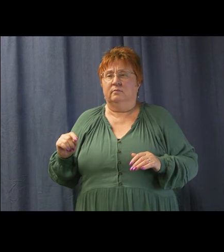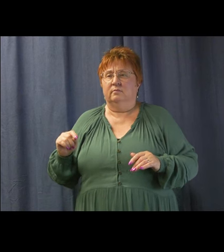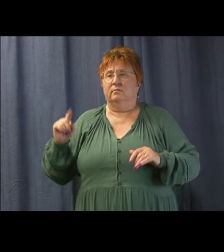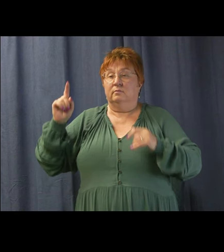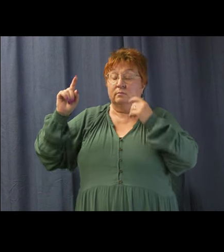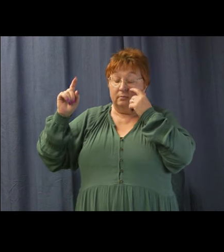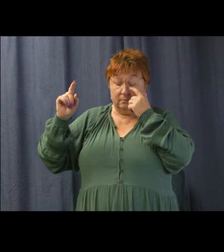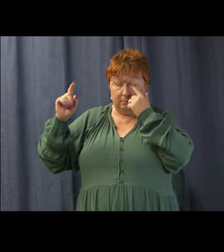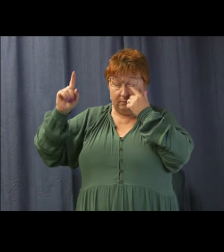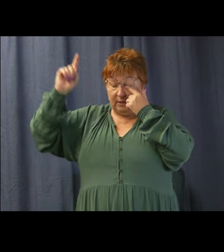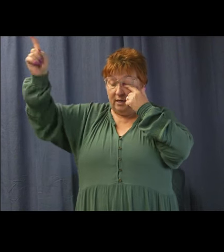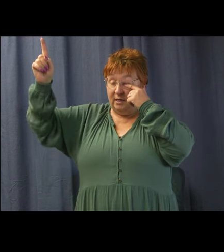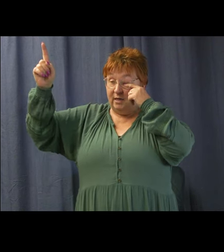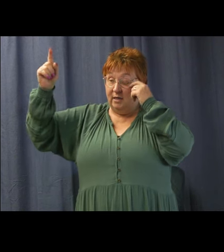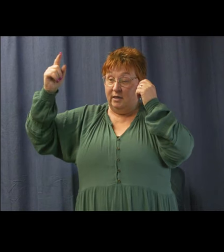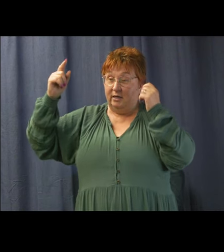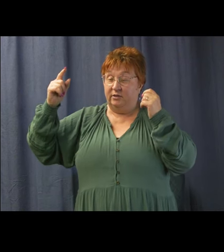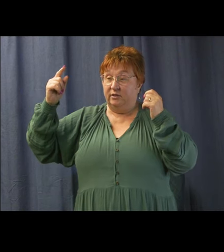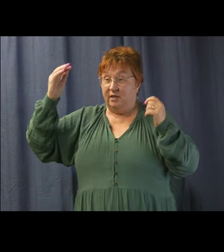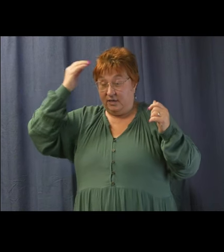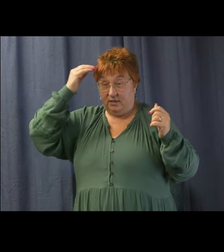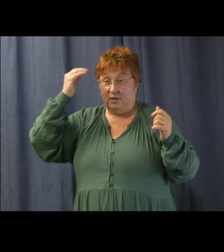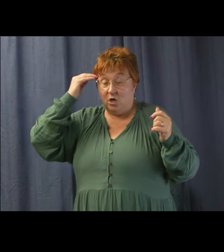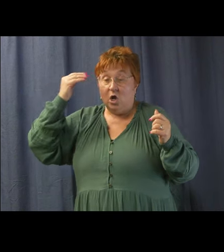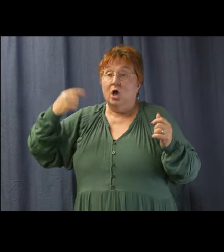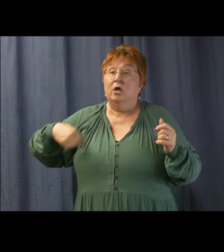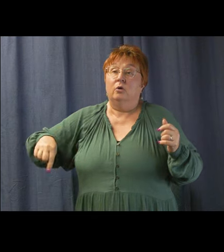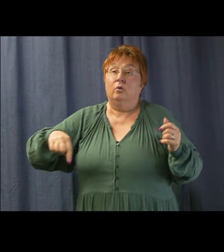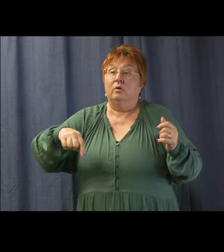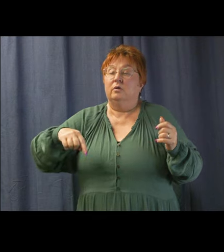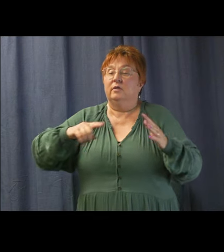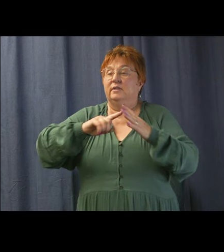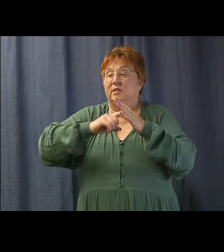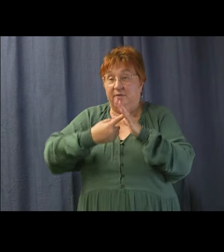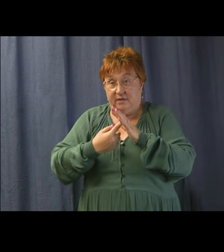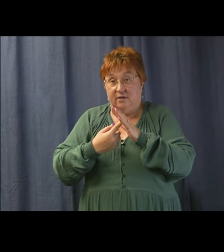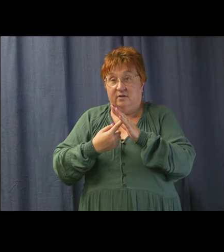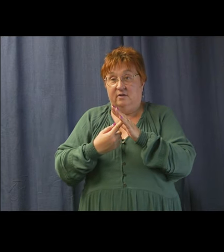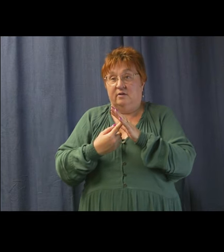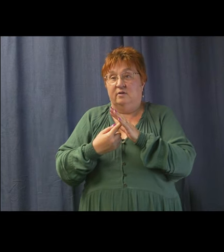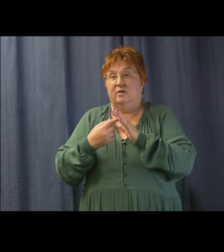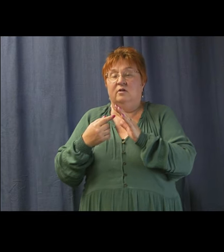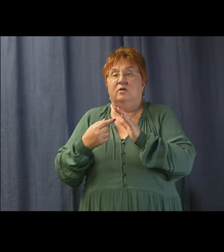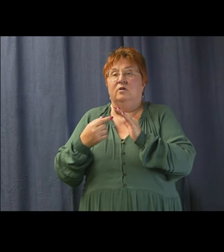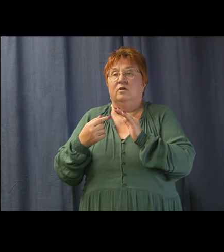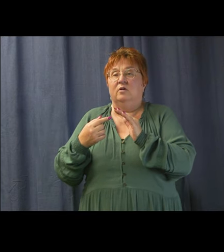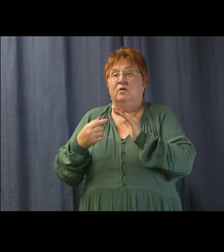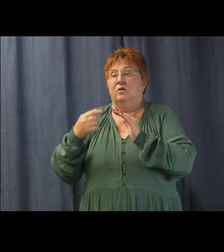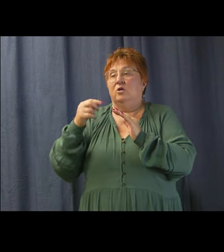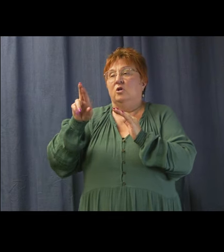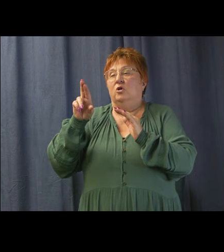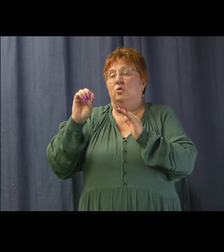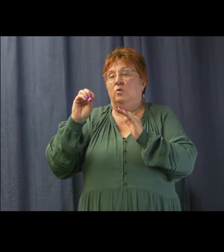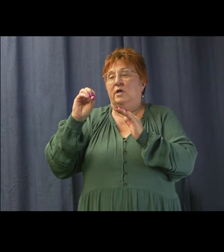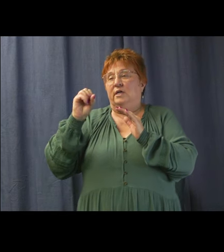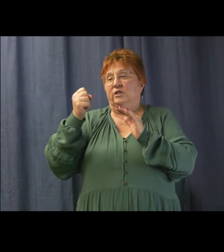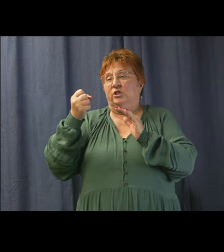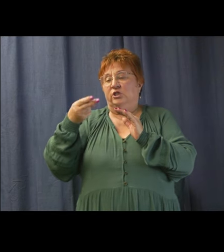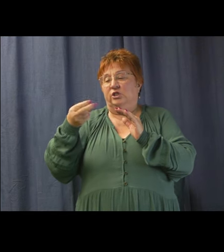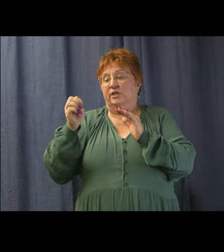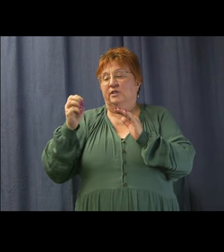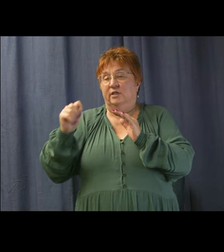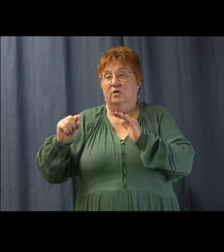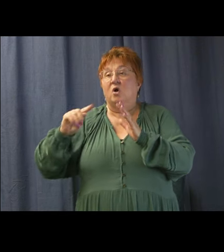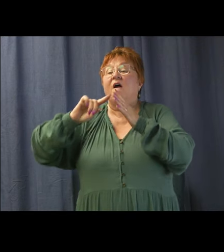he is the head of the body, the church, who is the what? Beginning. And what's the Hebrew word for beginning? Reshit.